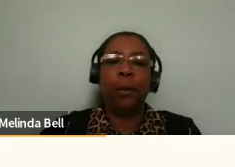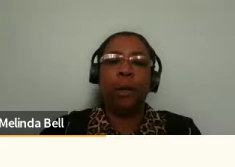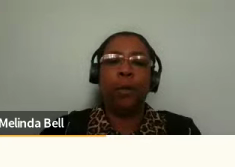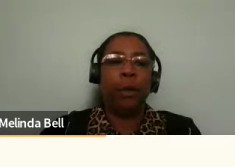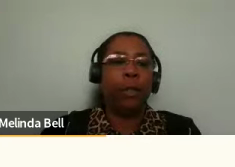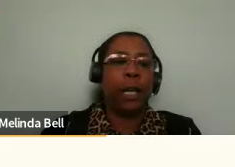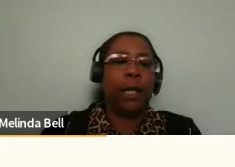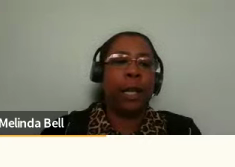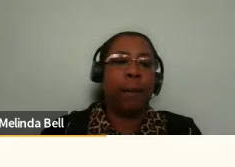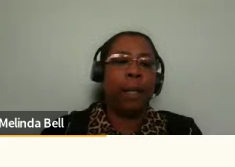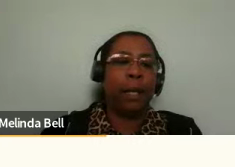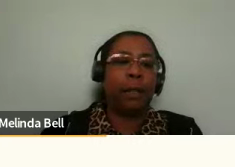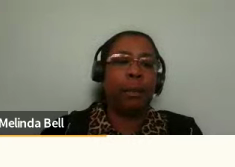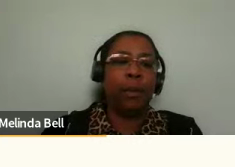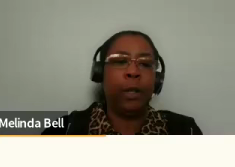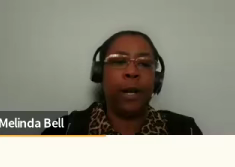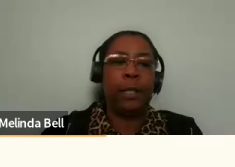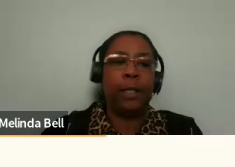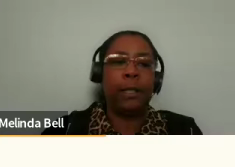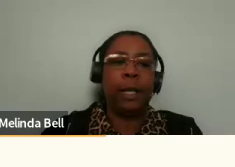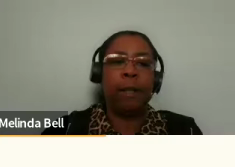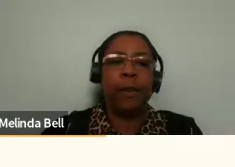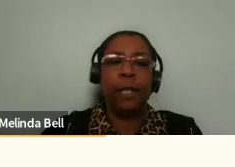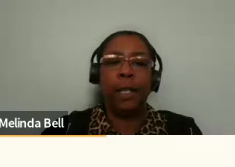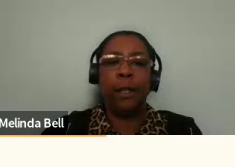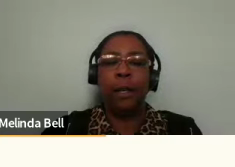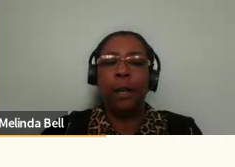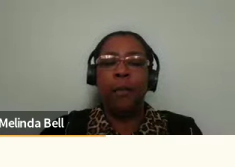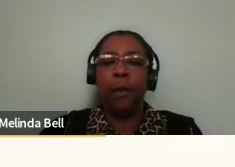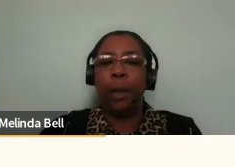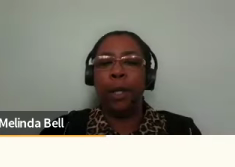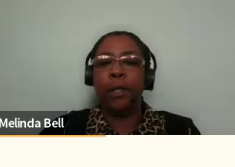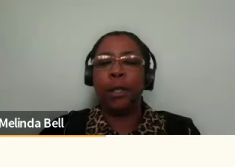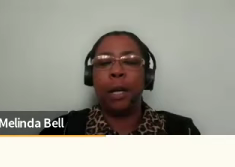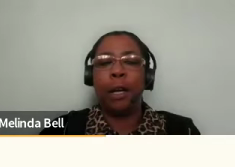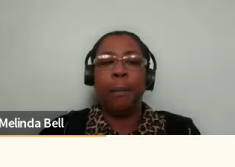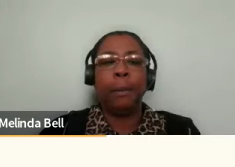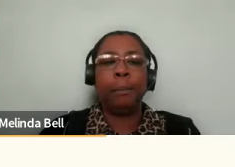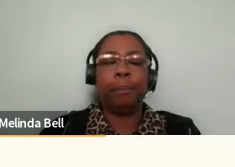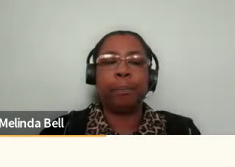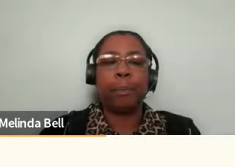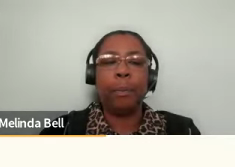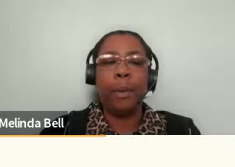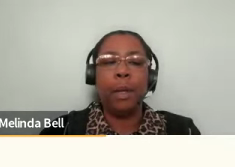Could you explain the role of the Oversight and Accountability Council in approving grants and the funding for the burns?